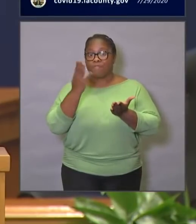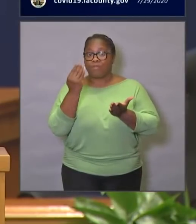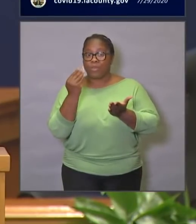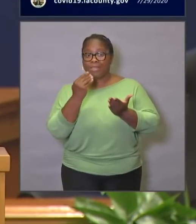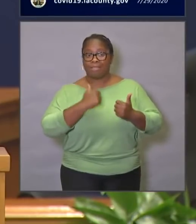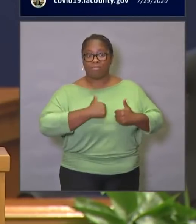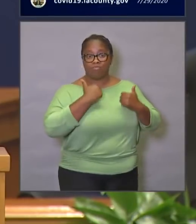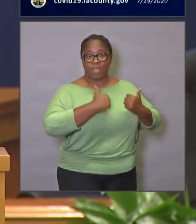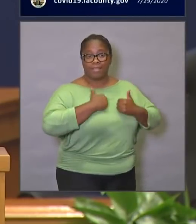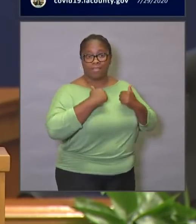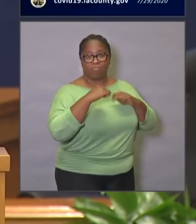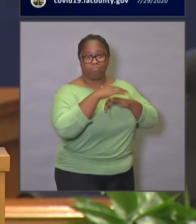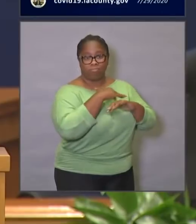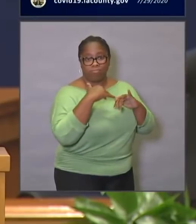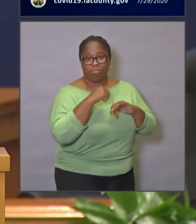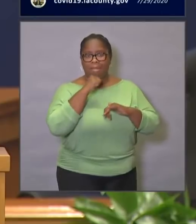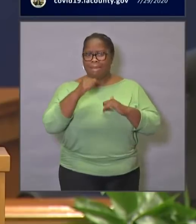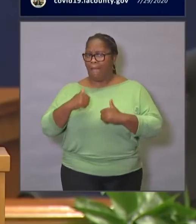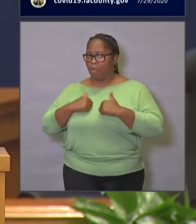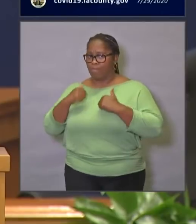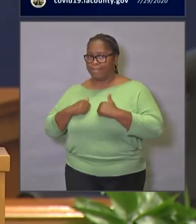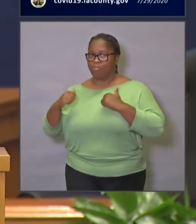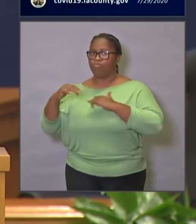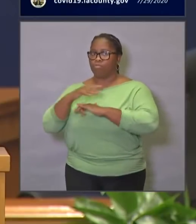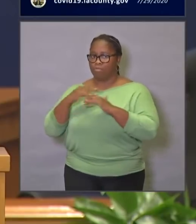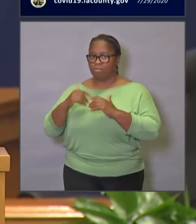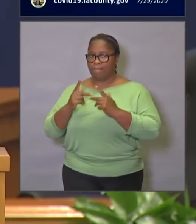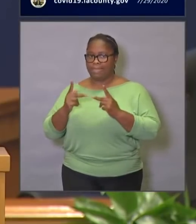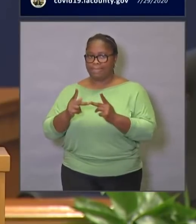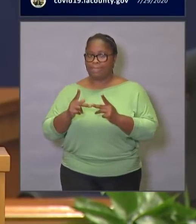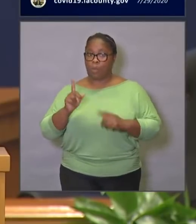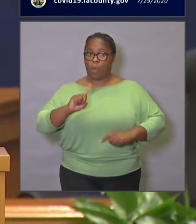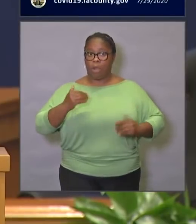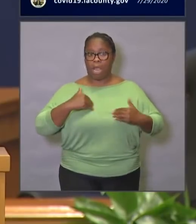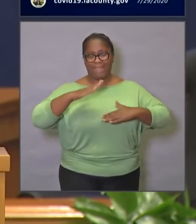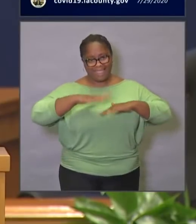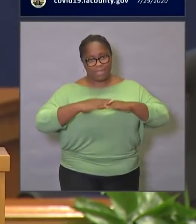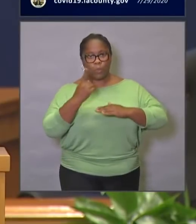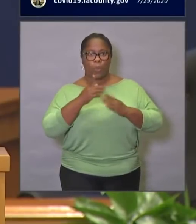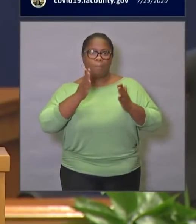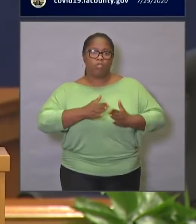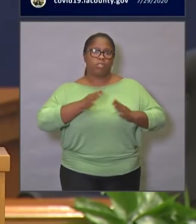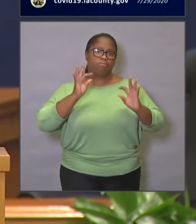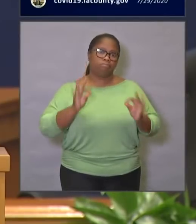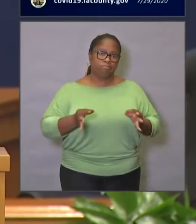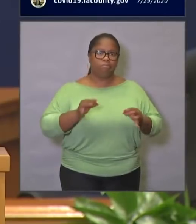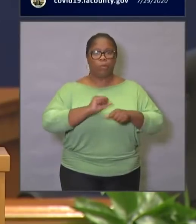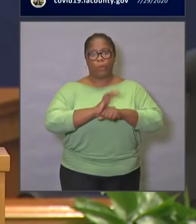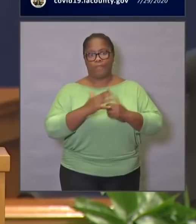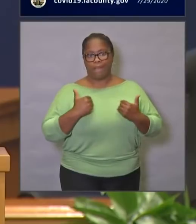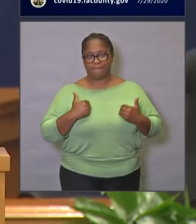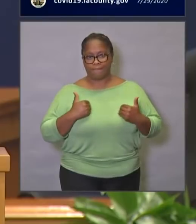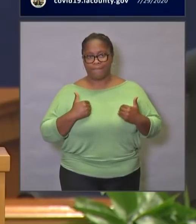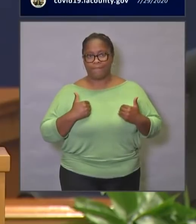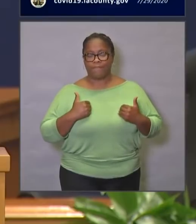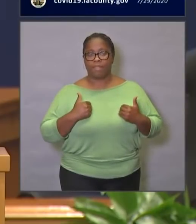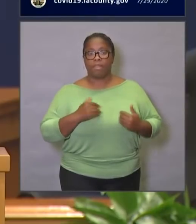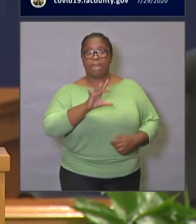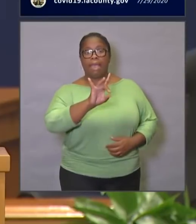settings and non-residential settings with at least one confirmed case of COVID-19. Of these, we